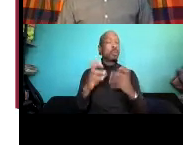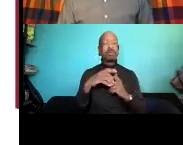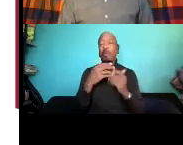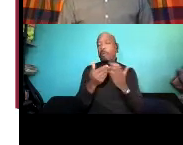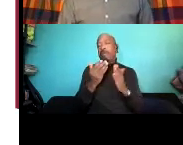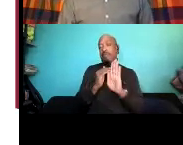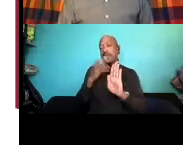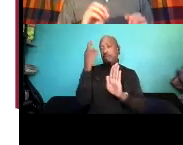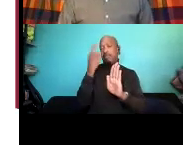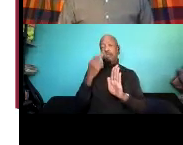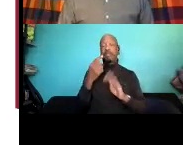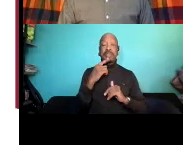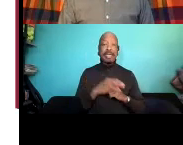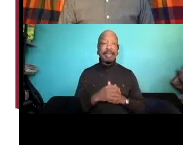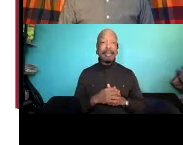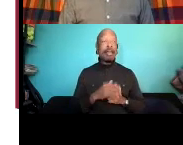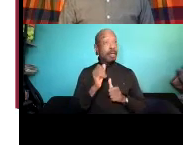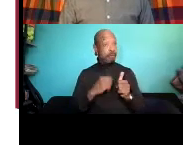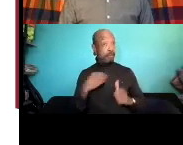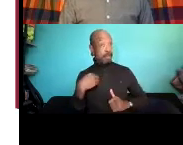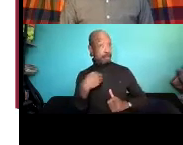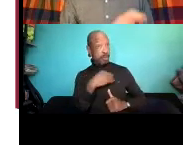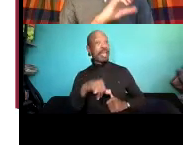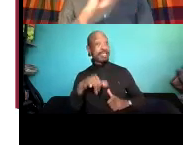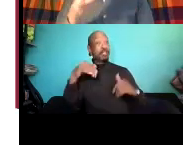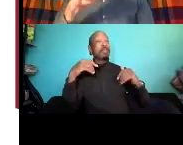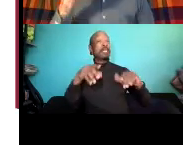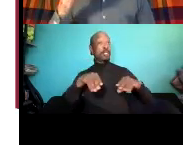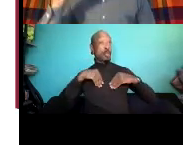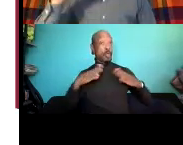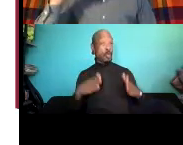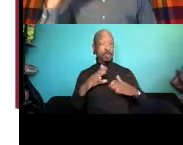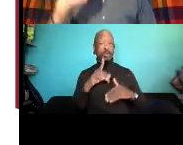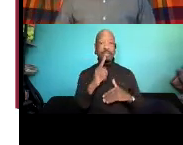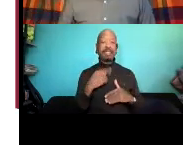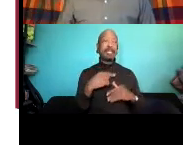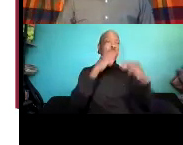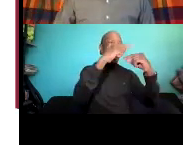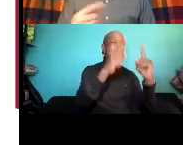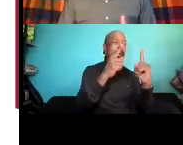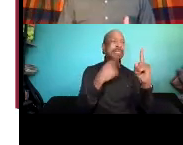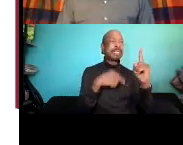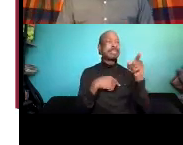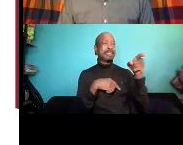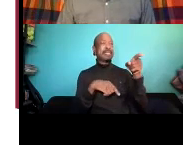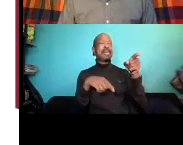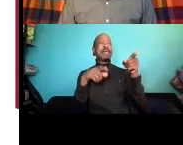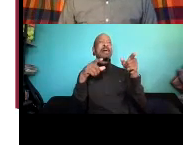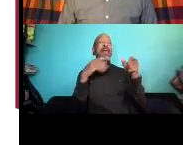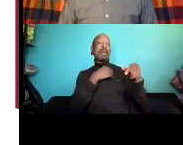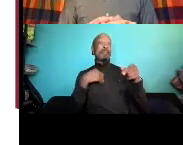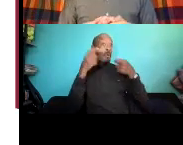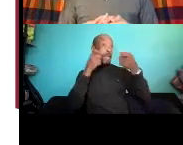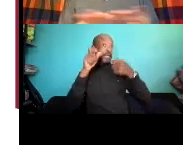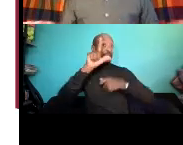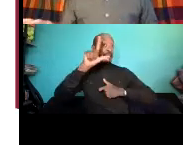we say that every member has to be an owner. And so there's a little box that says member managed LLC when you incorporate, that